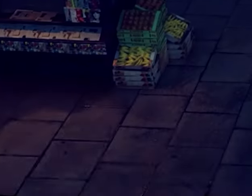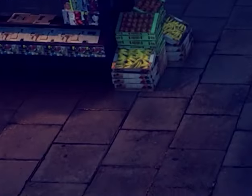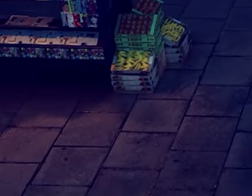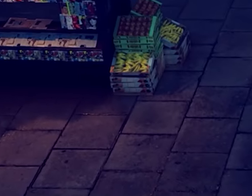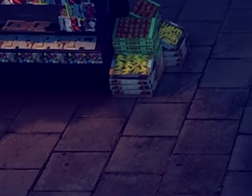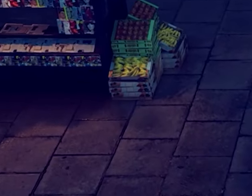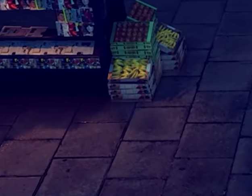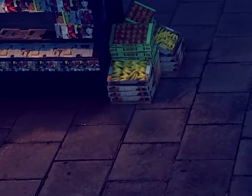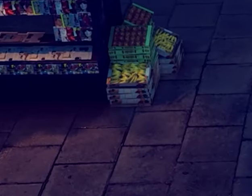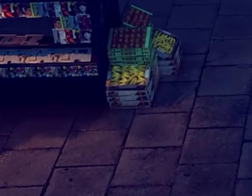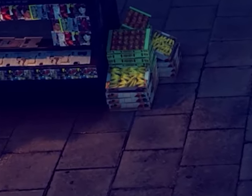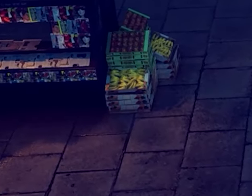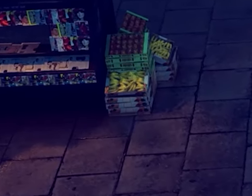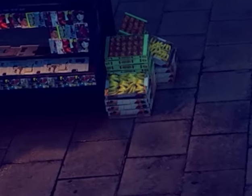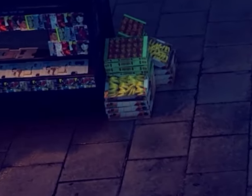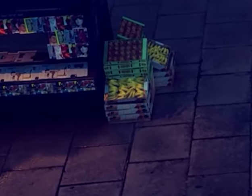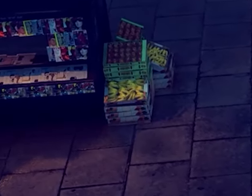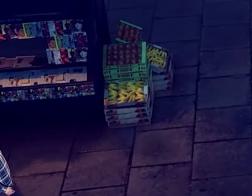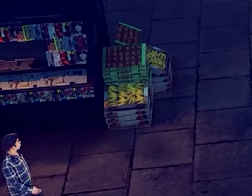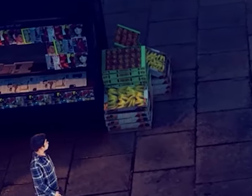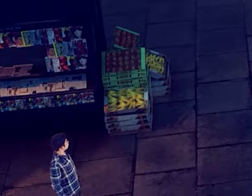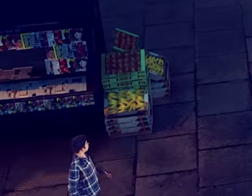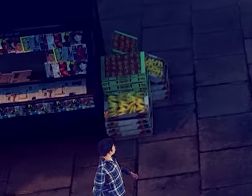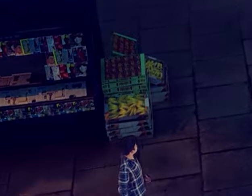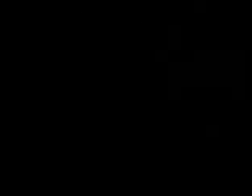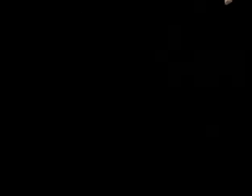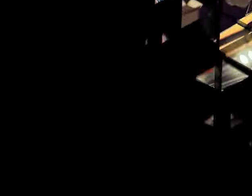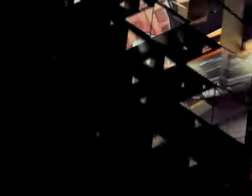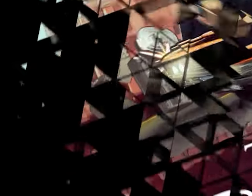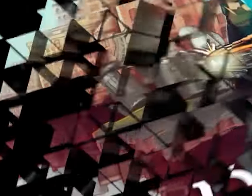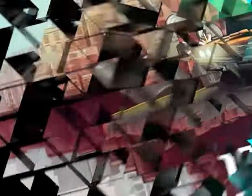All right, kid. You did good today. I'll see you in the morning.